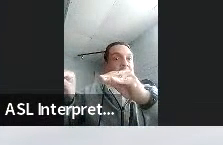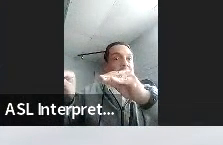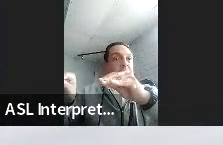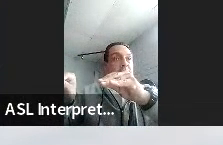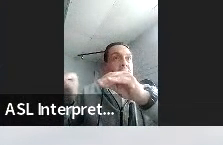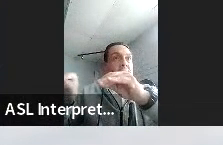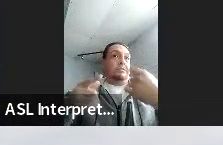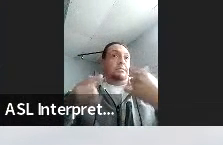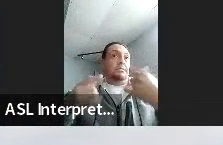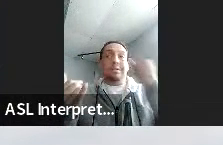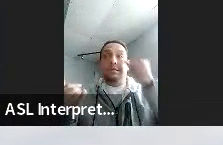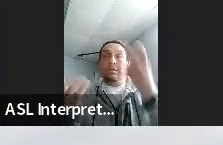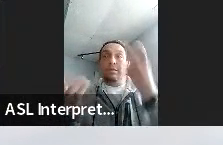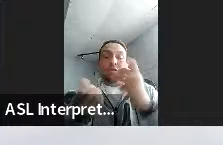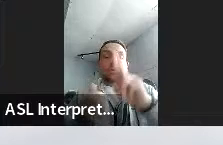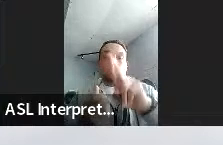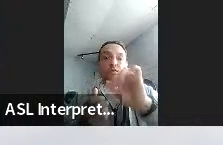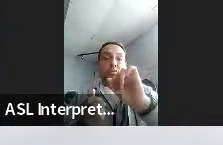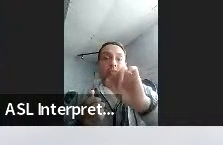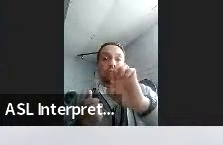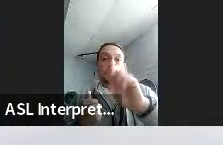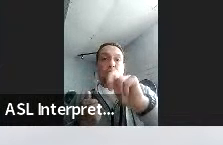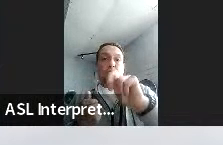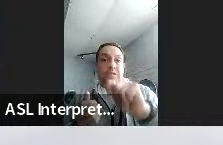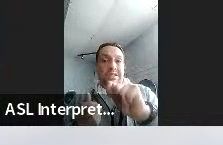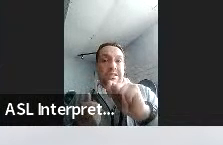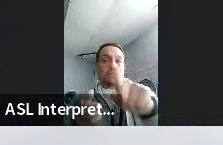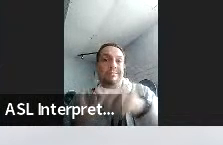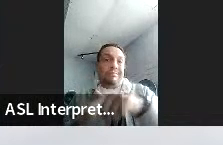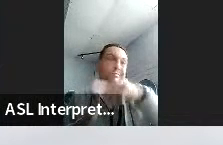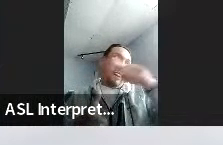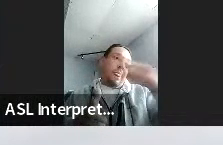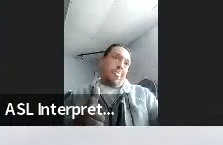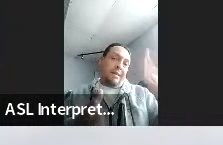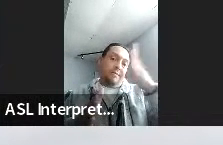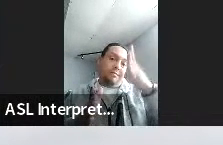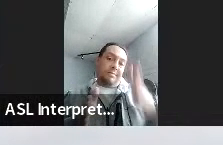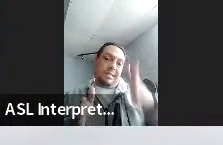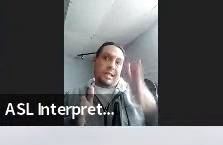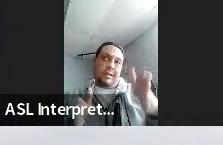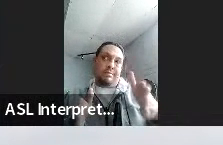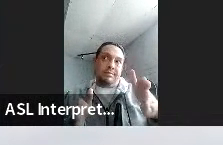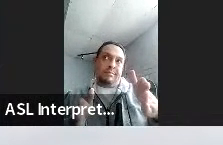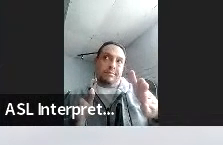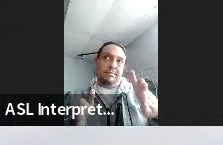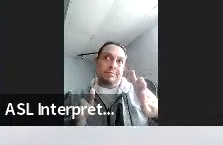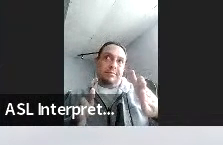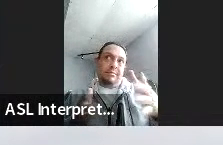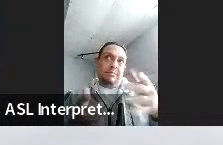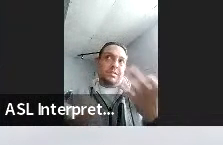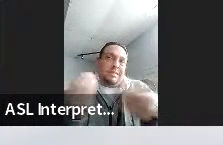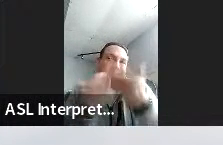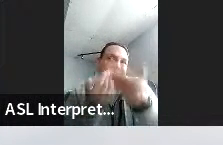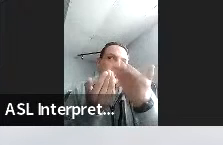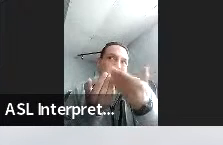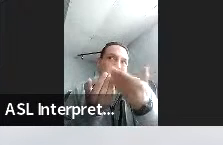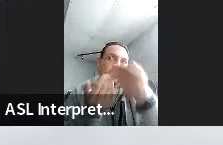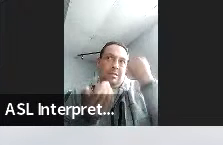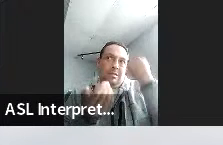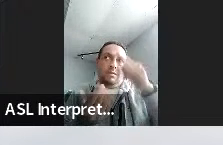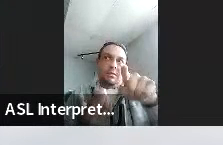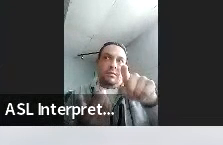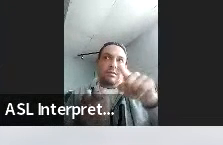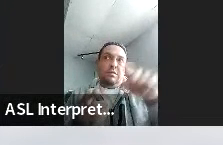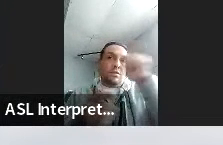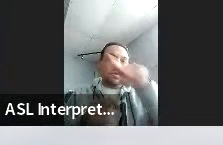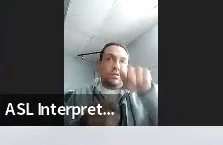would have to be located on the left side of the street instead. And so to simplify these distinctions and treat similar zoning districts